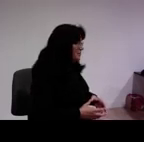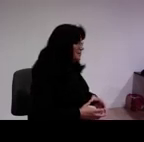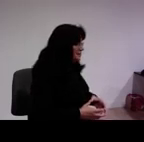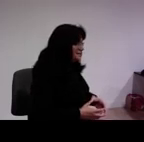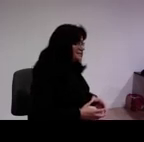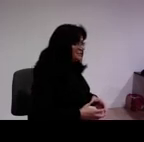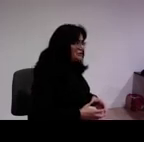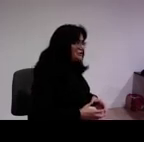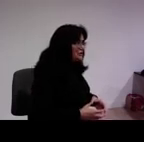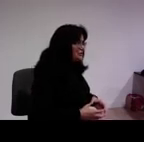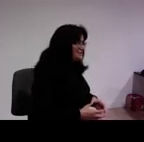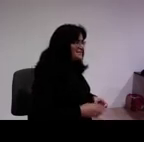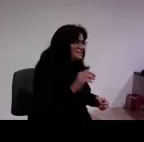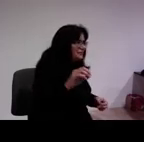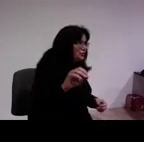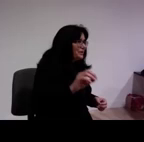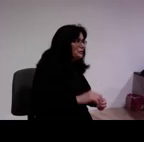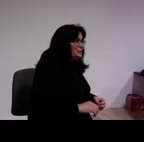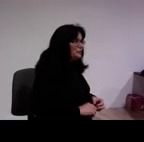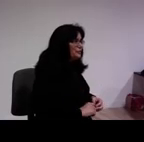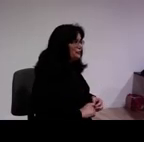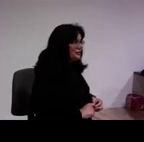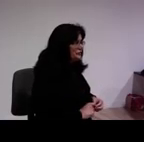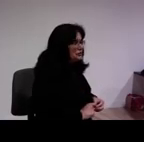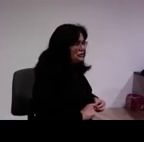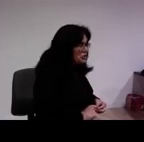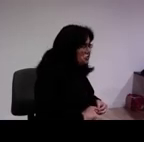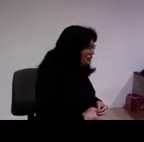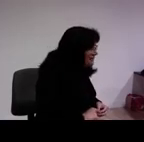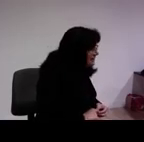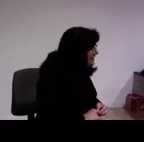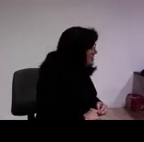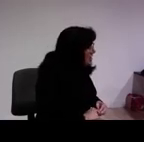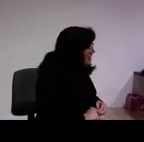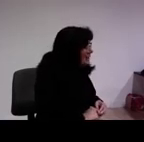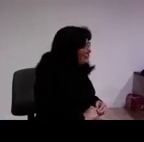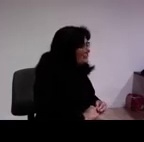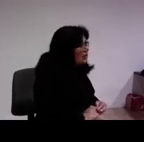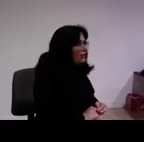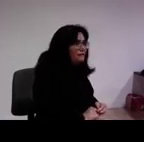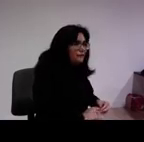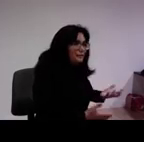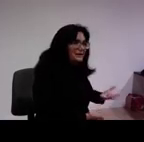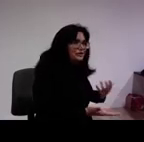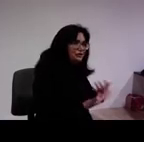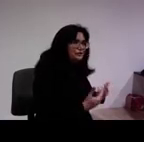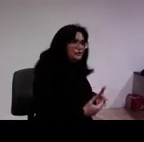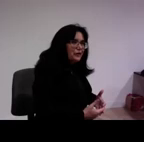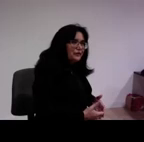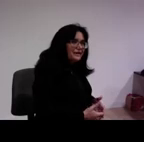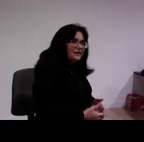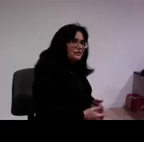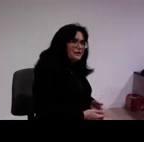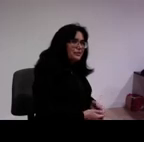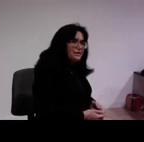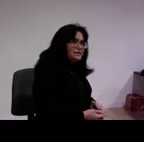about emic and etic positions, just dropping a little bit of first year knowledge there, I very much still